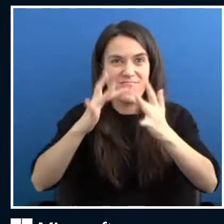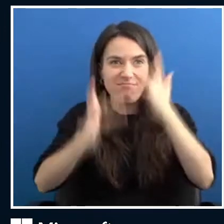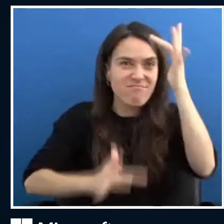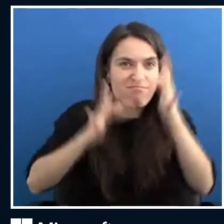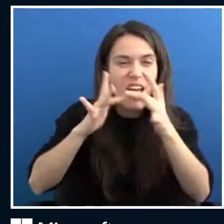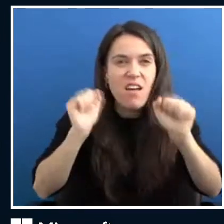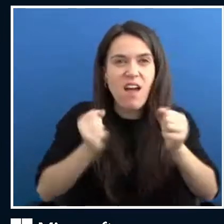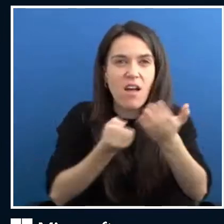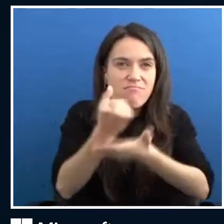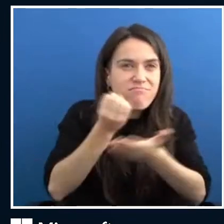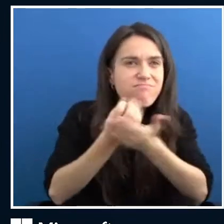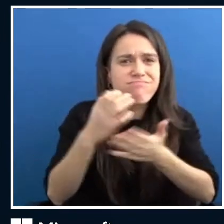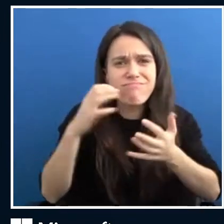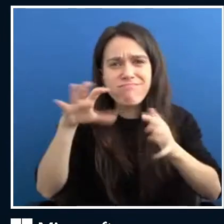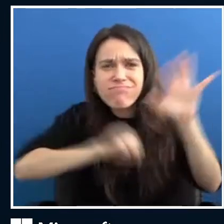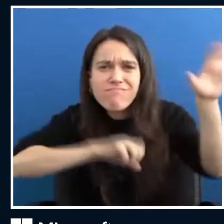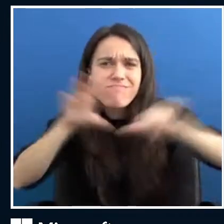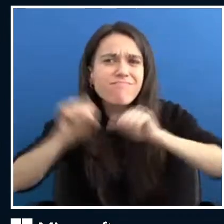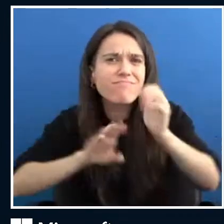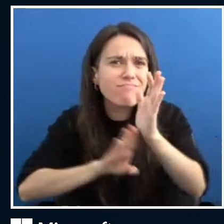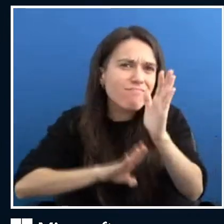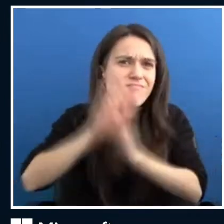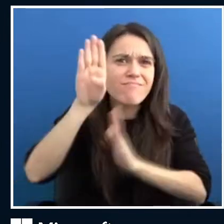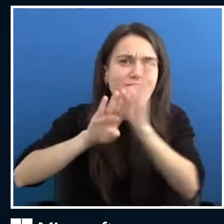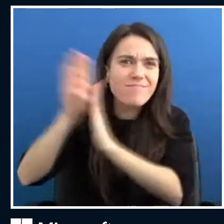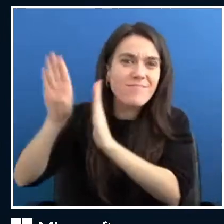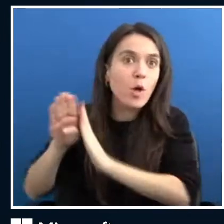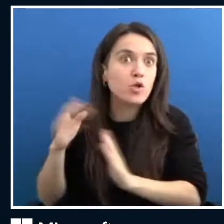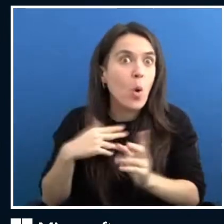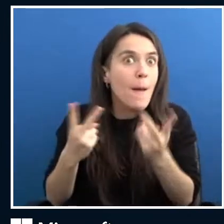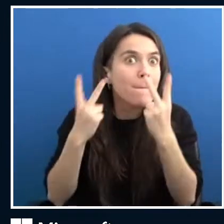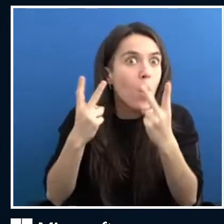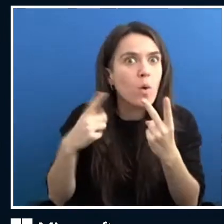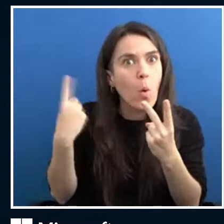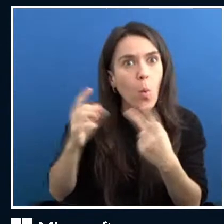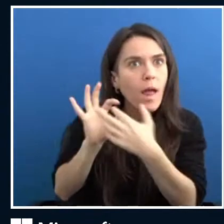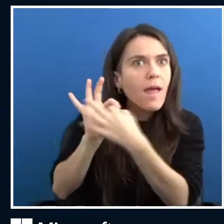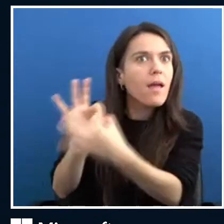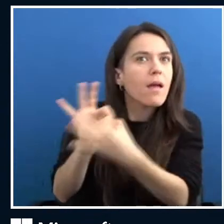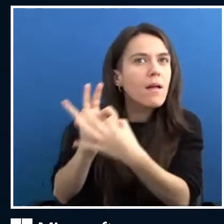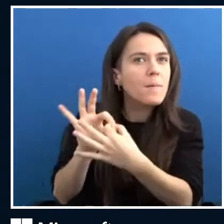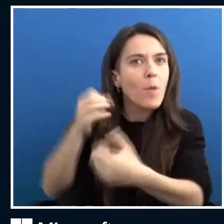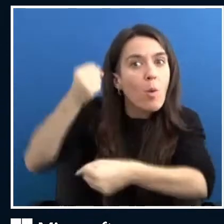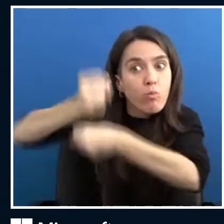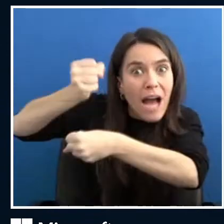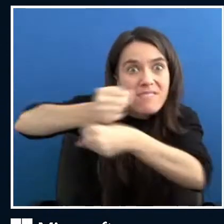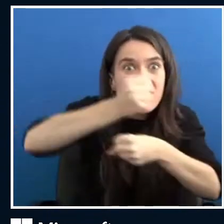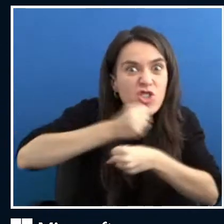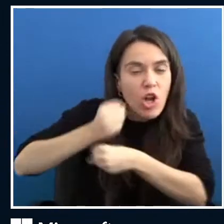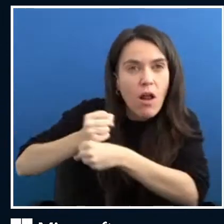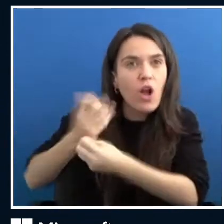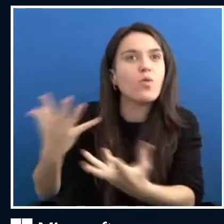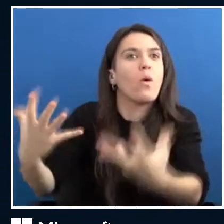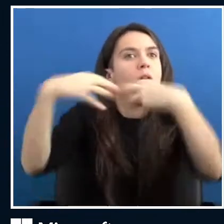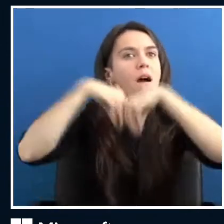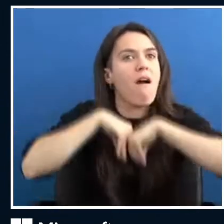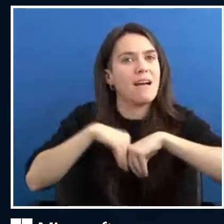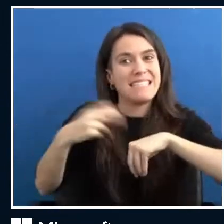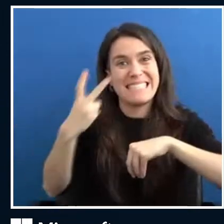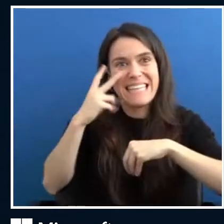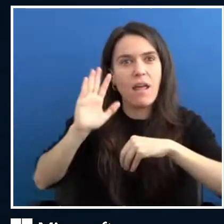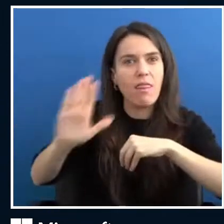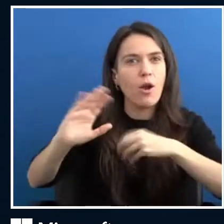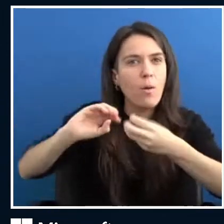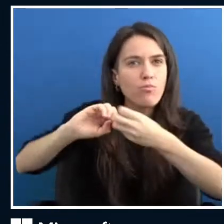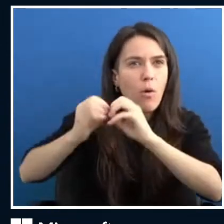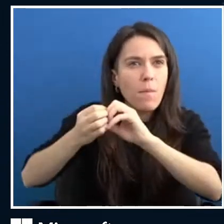relevant. So we need to be able to make sure that we engage with industry, bring in some of the industry-facing problems like what Ajit and Aisha were mentioning about